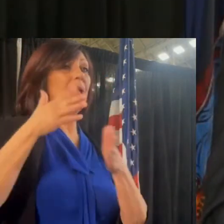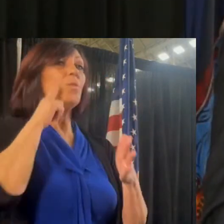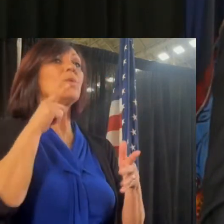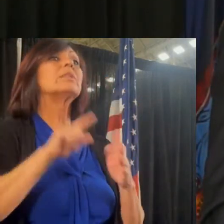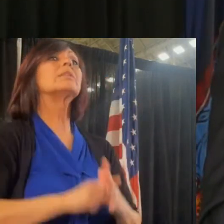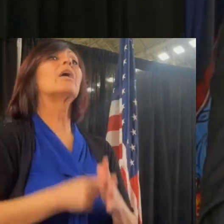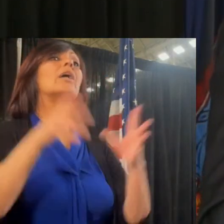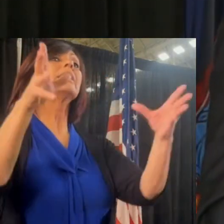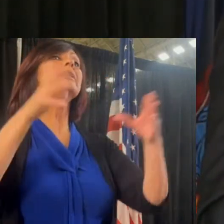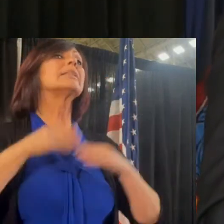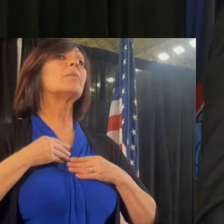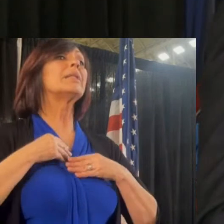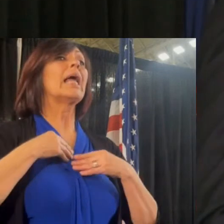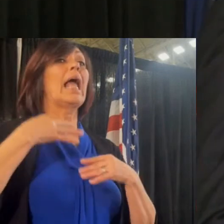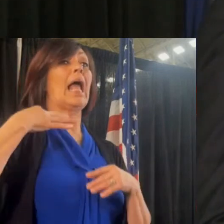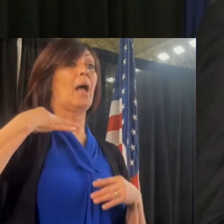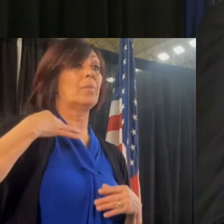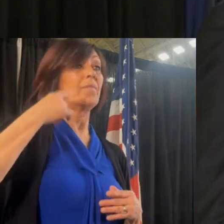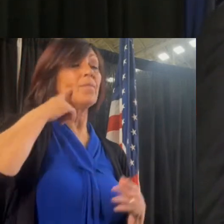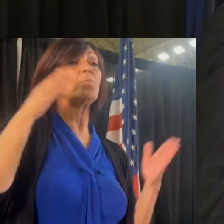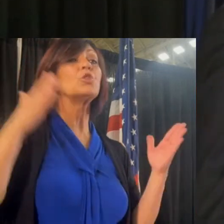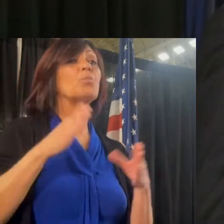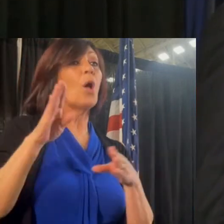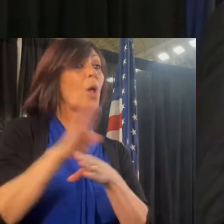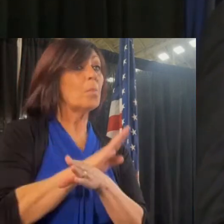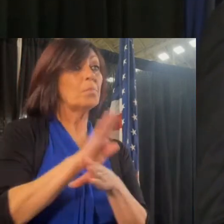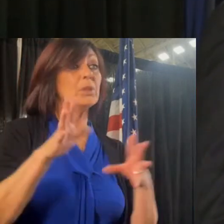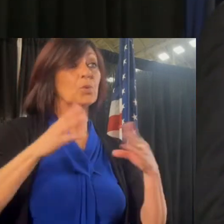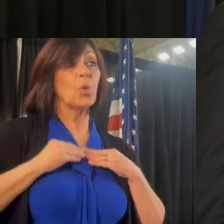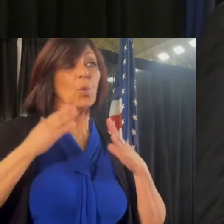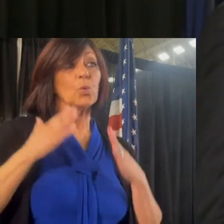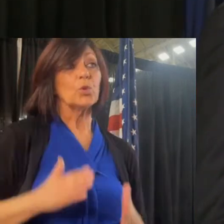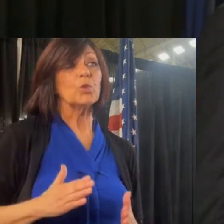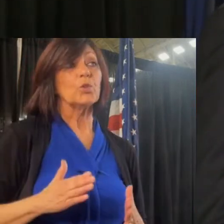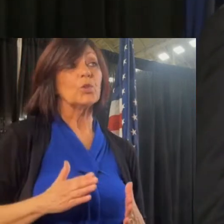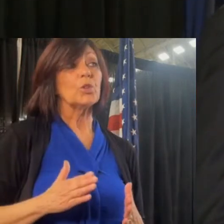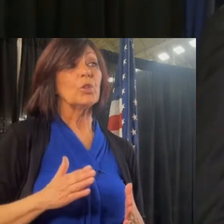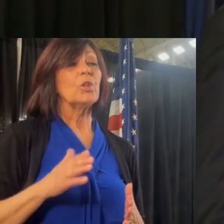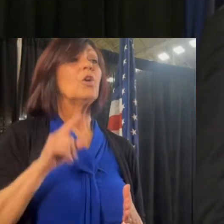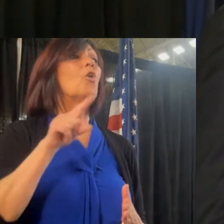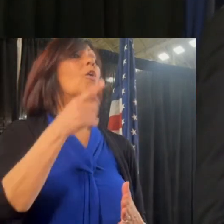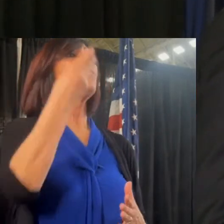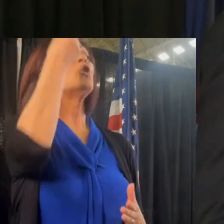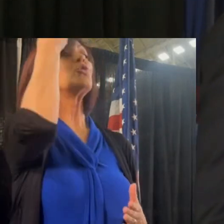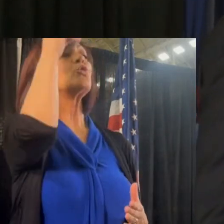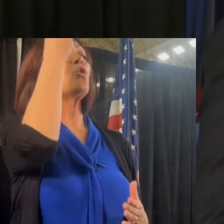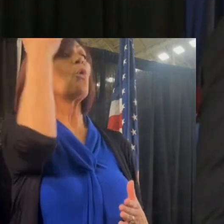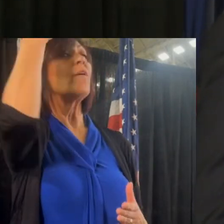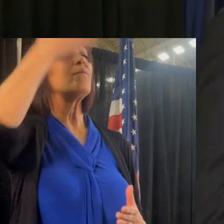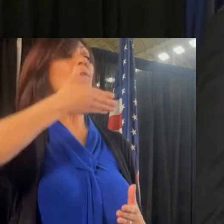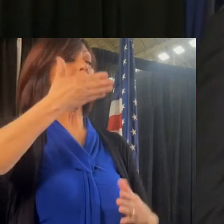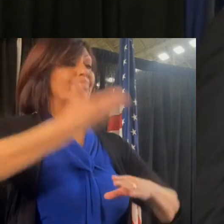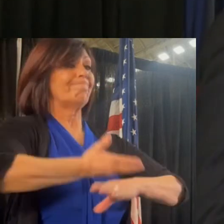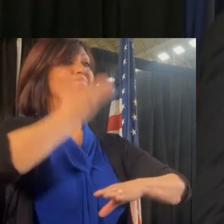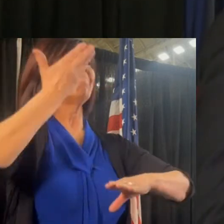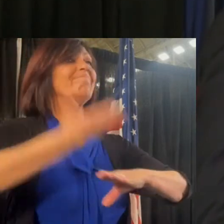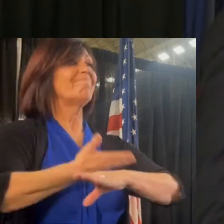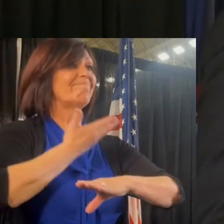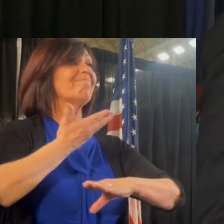accepting applications from small business owners for its Storefront Enhanced Revitalization